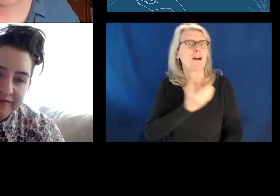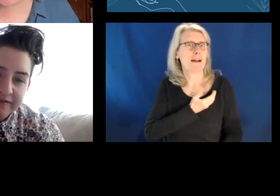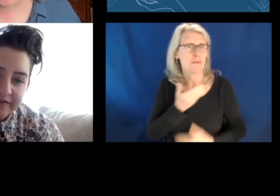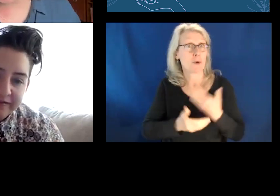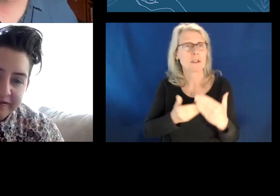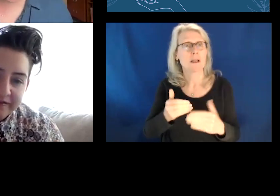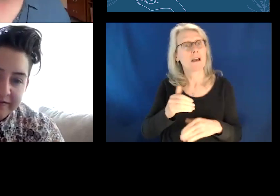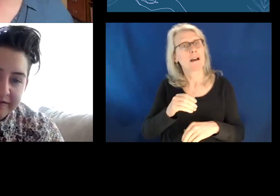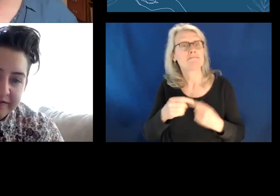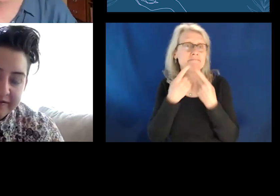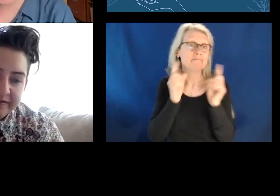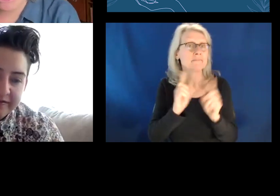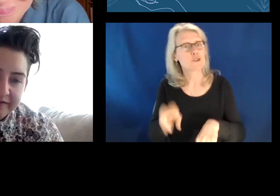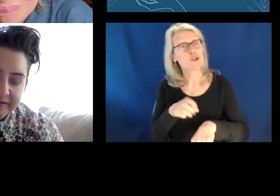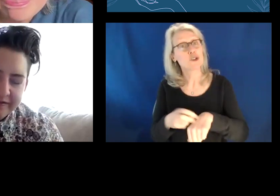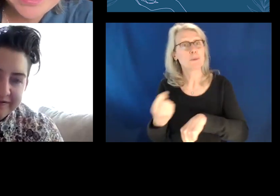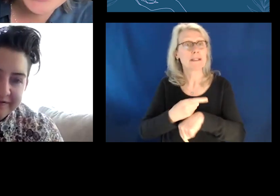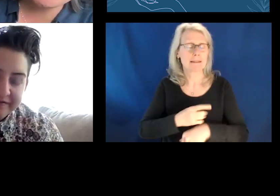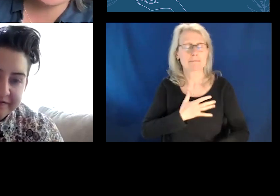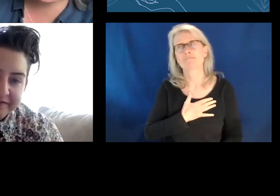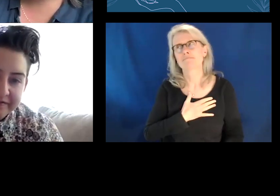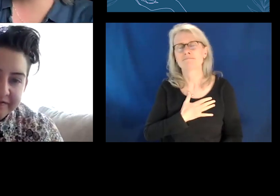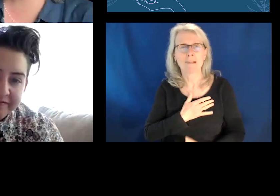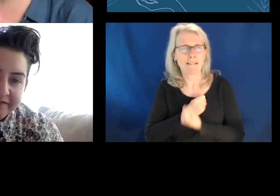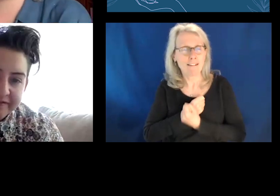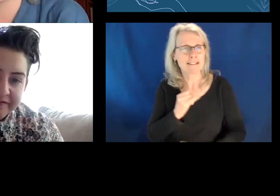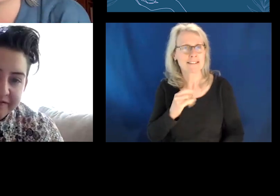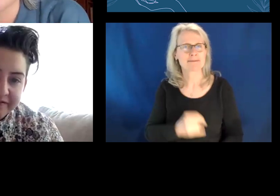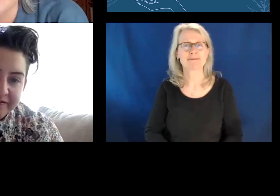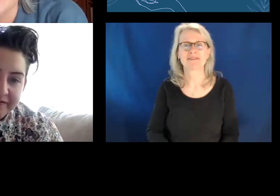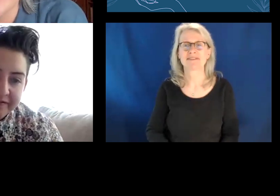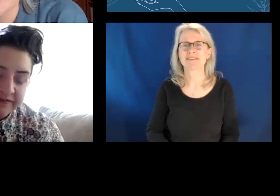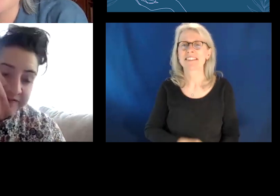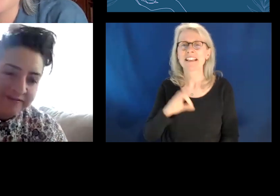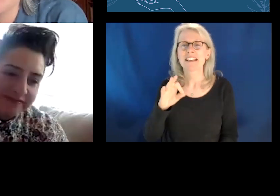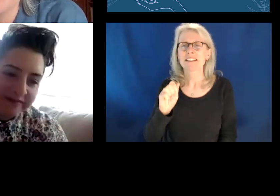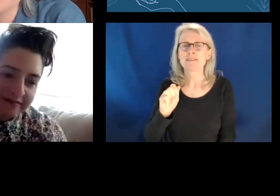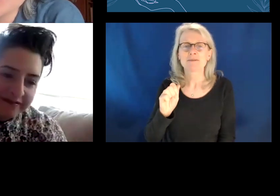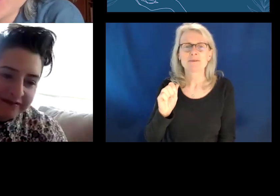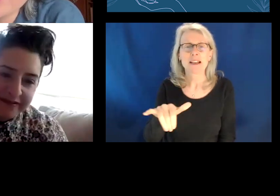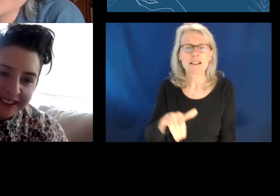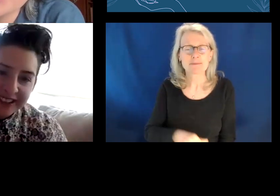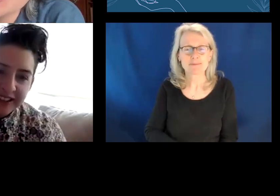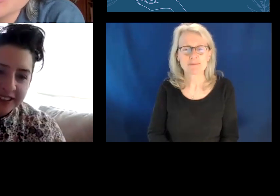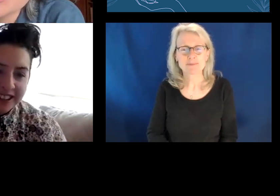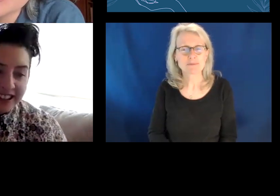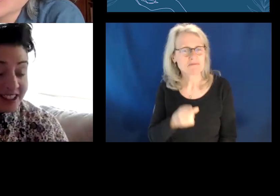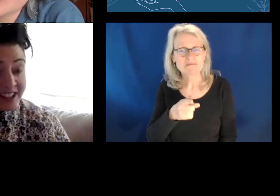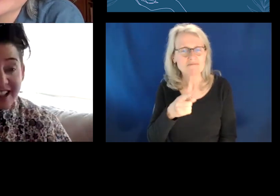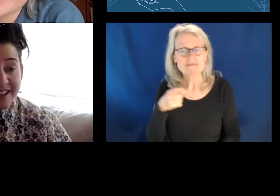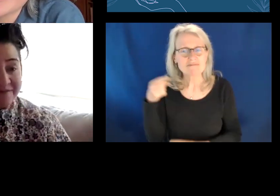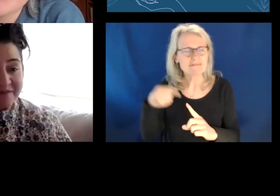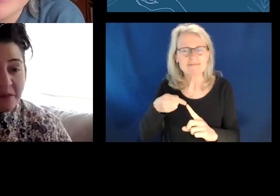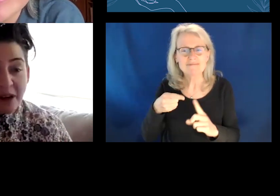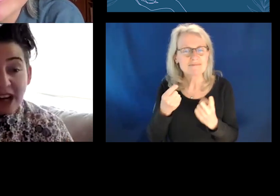I loved it. Chip Day is awesome. Yeah. Okay. Faye, what about you? Any rituals